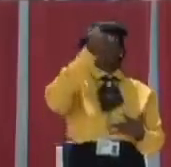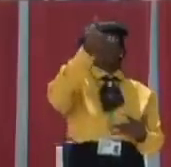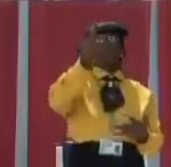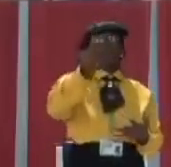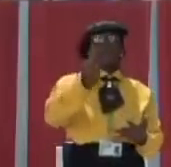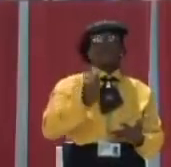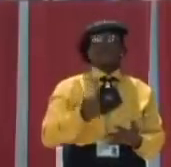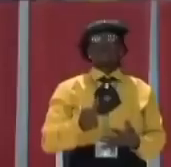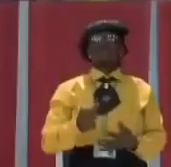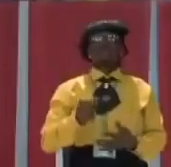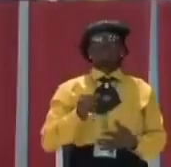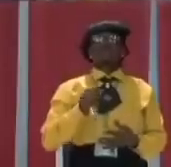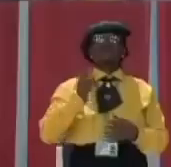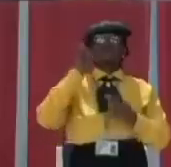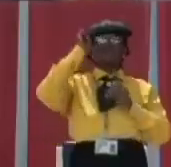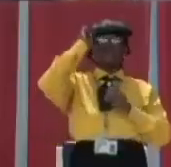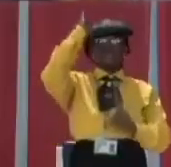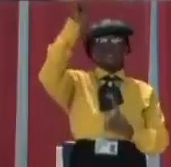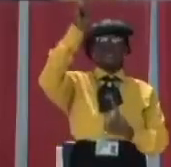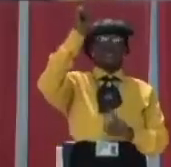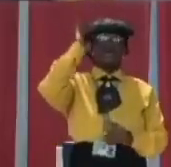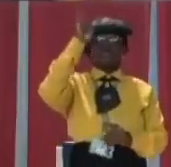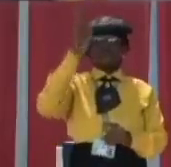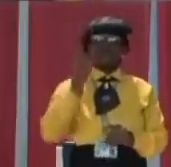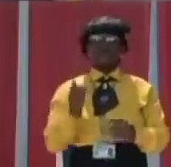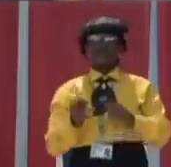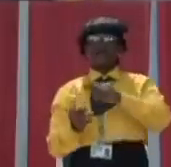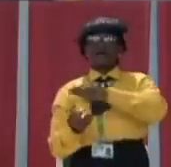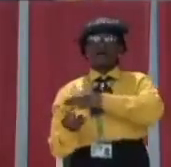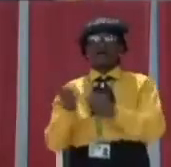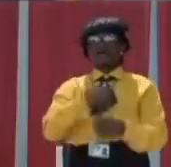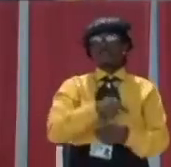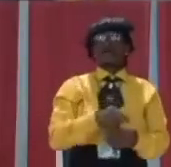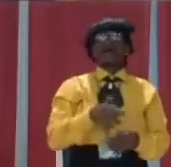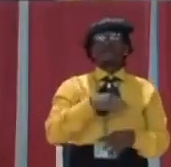It will reverse all the irreversibles for you.